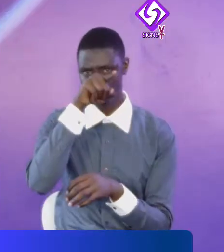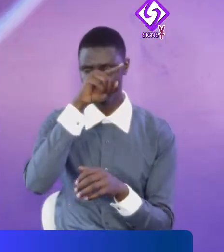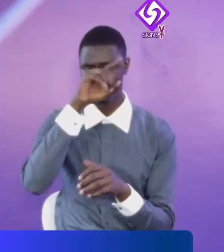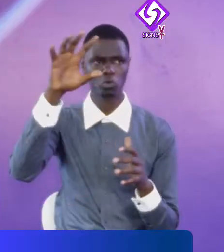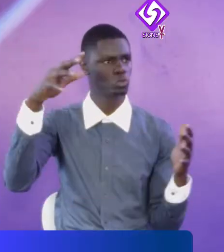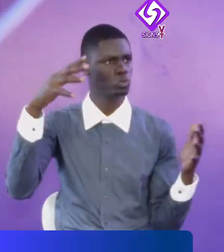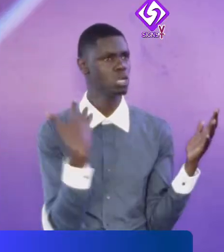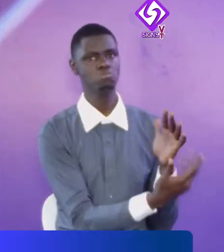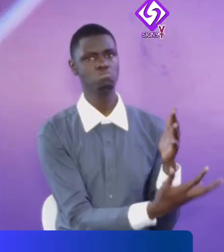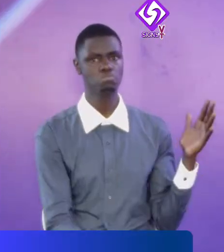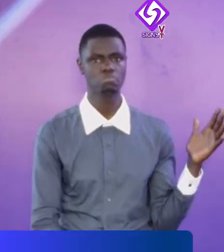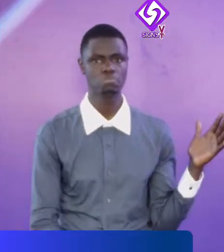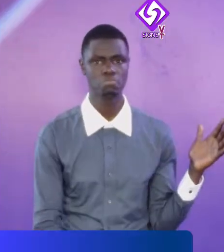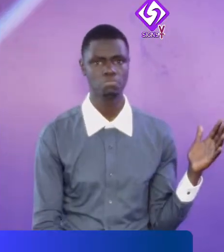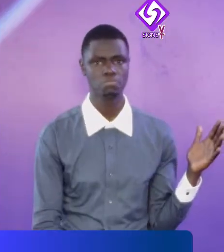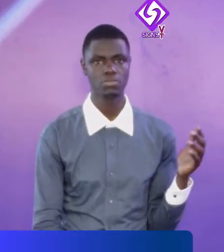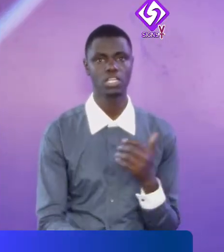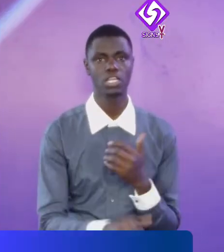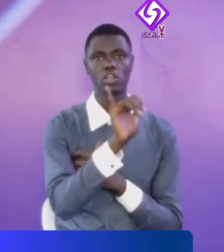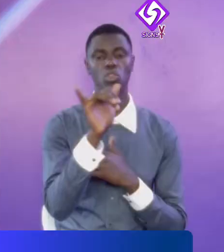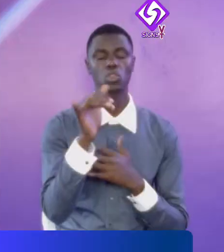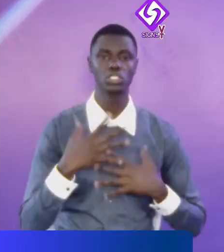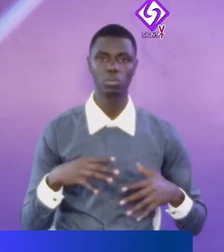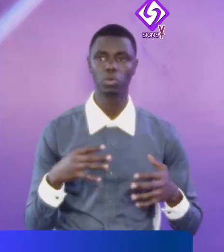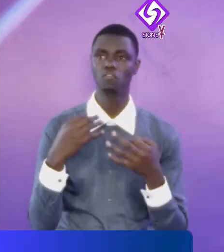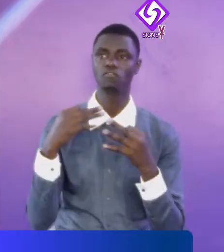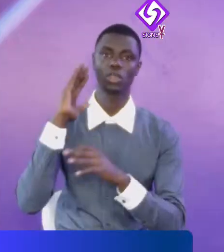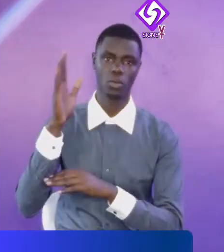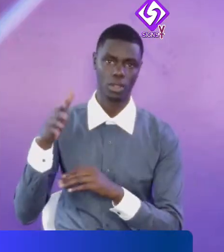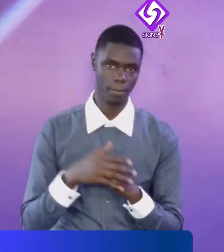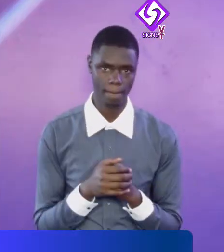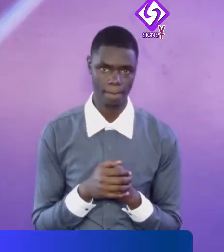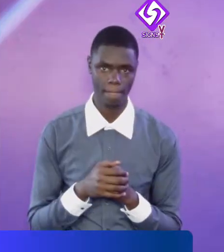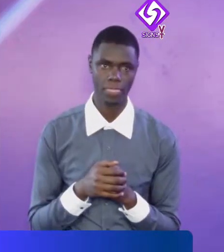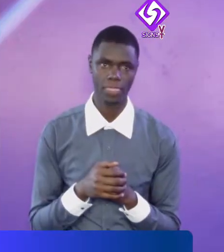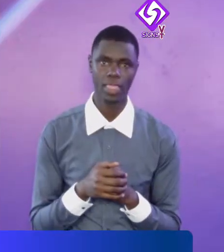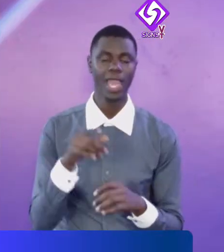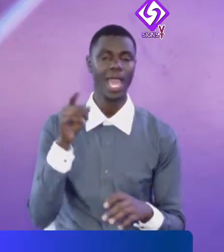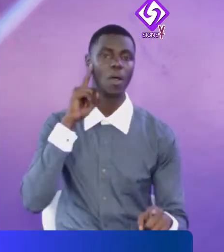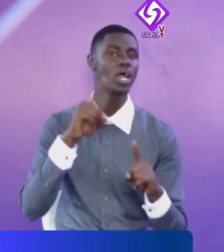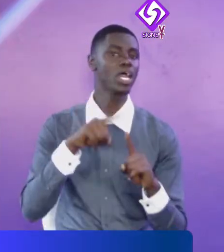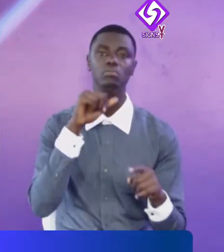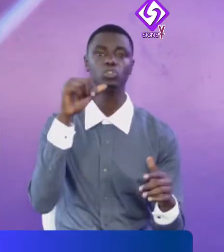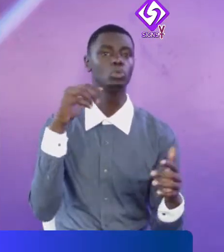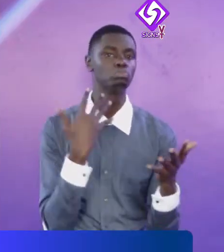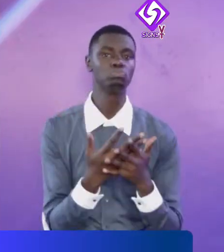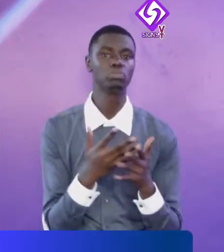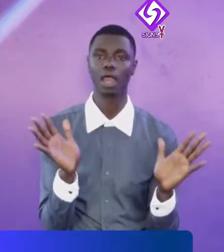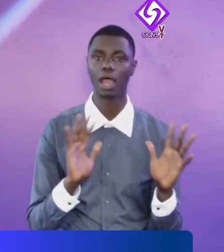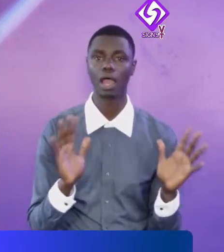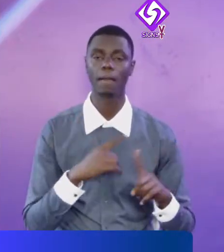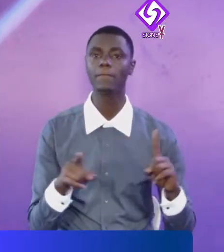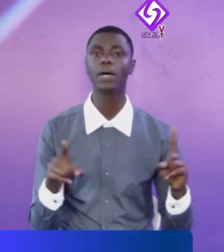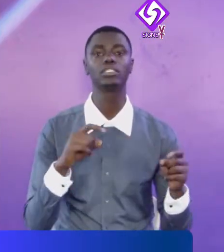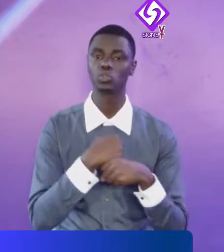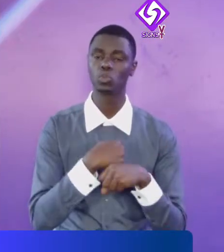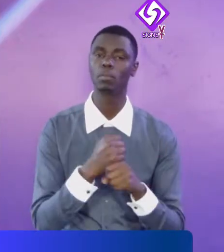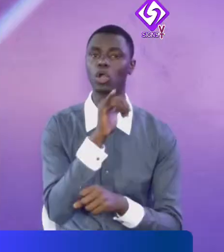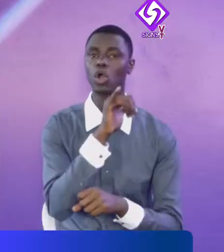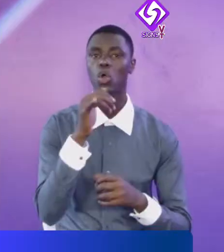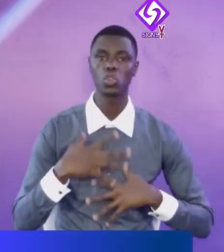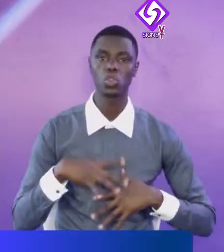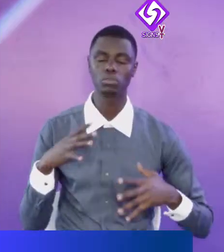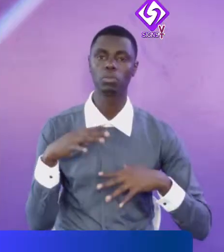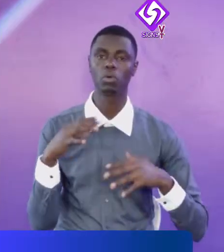Gizadine. Those guys will be released. We are not, our aim is not to arrest them. Our aim is to get those people released. So we are not